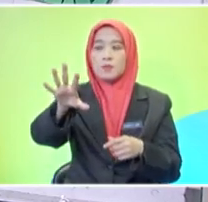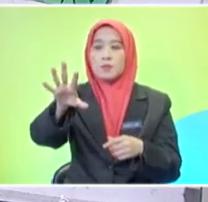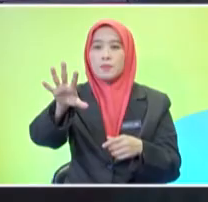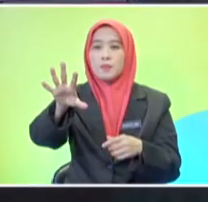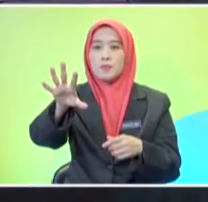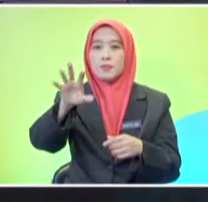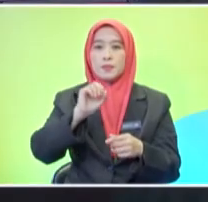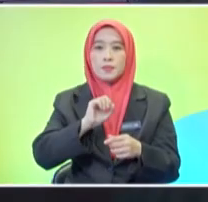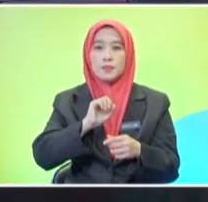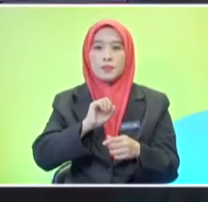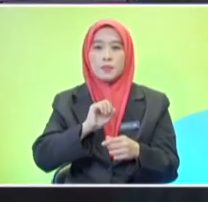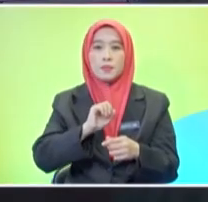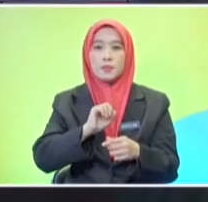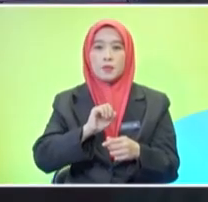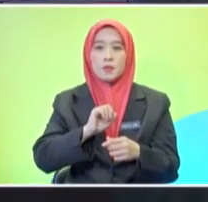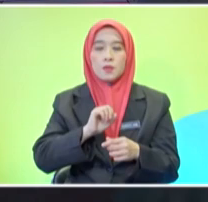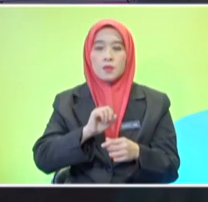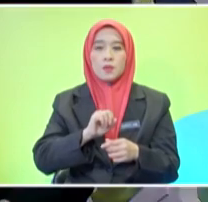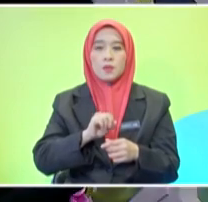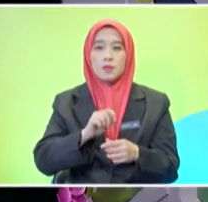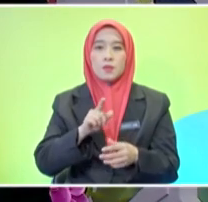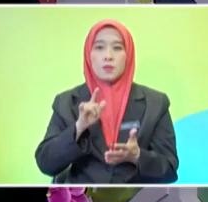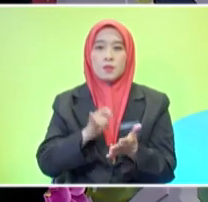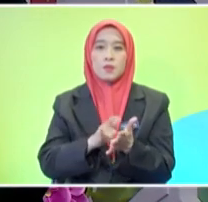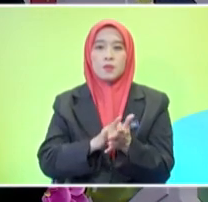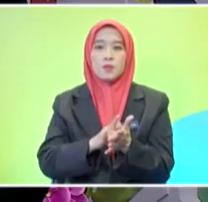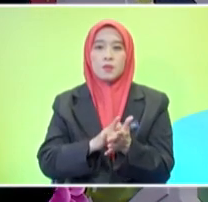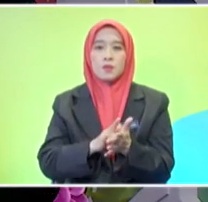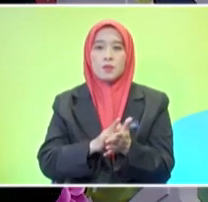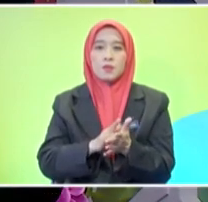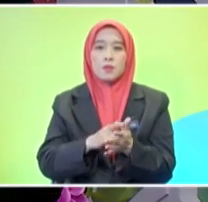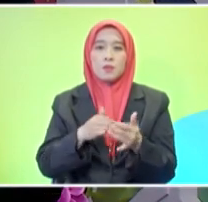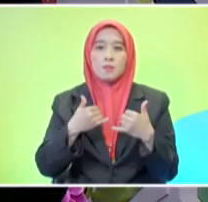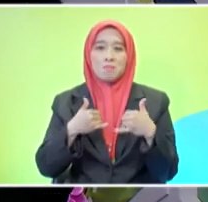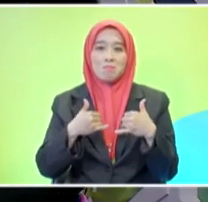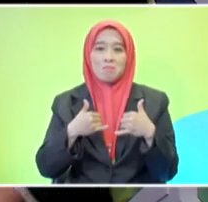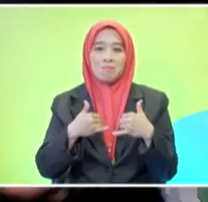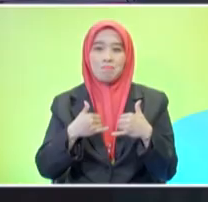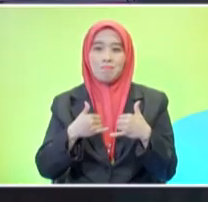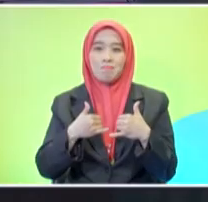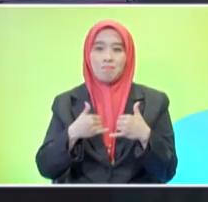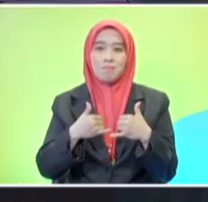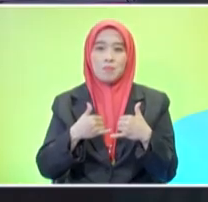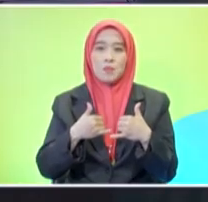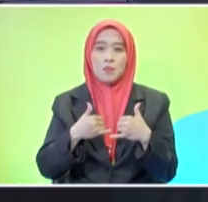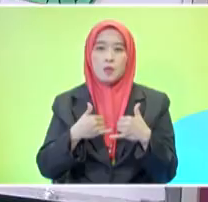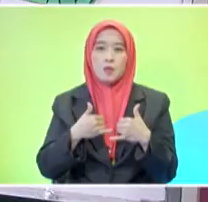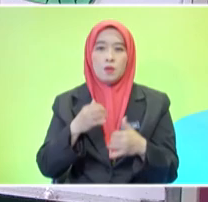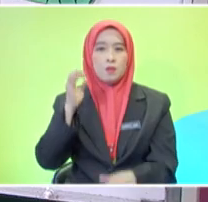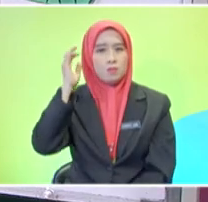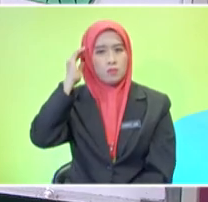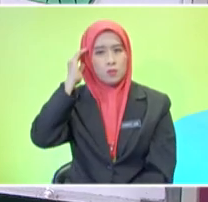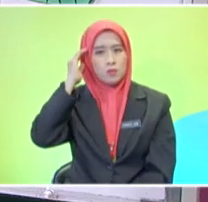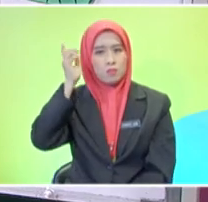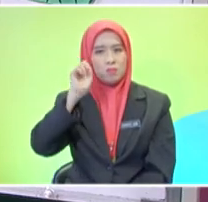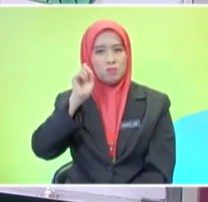Okay? That's so obvious. Huh. Here you go. Oh no. Ugh. Okay, where should I